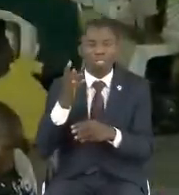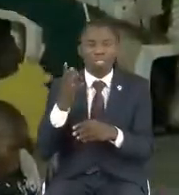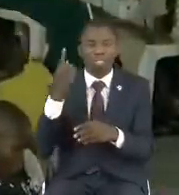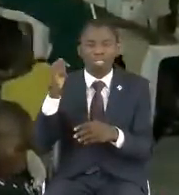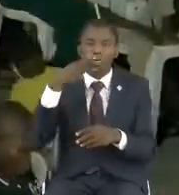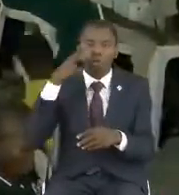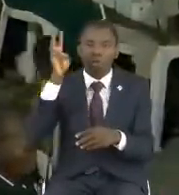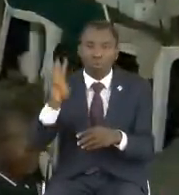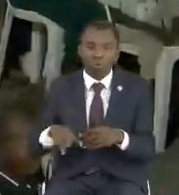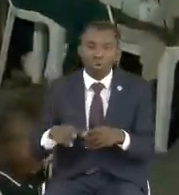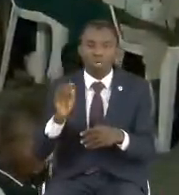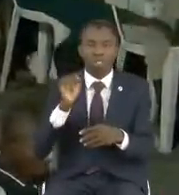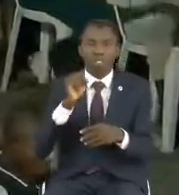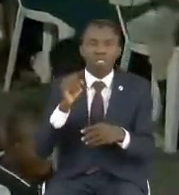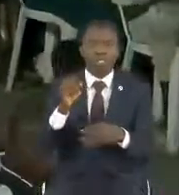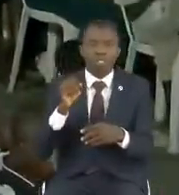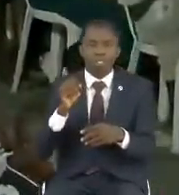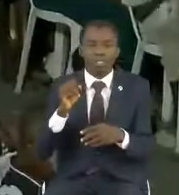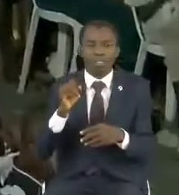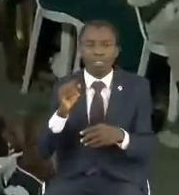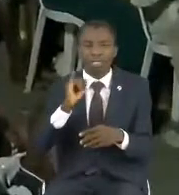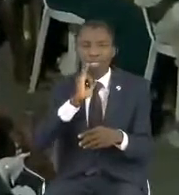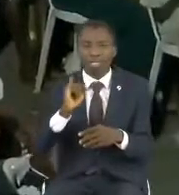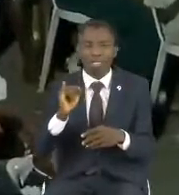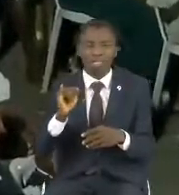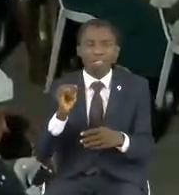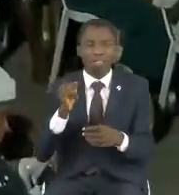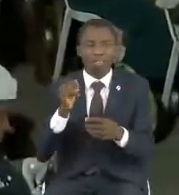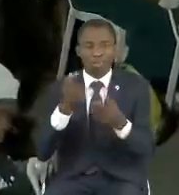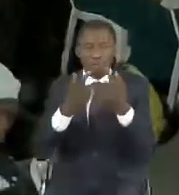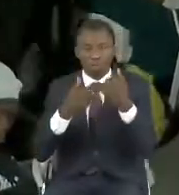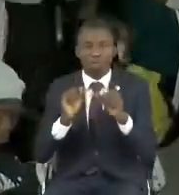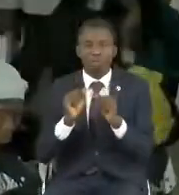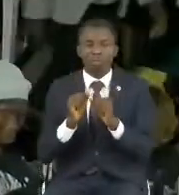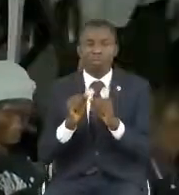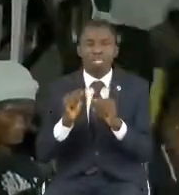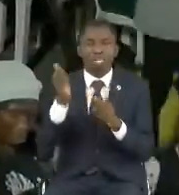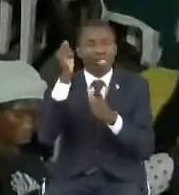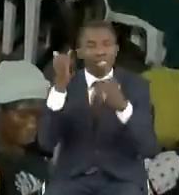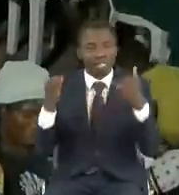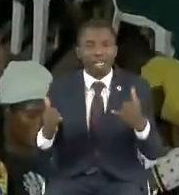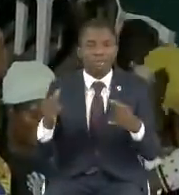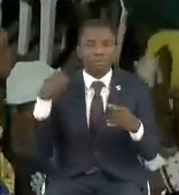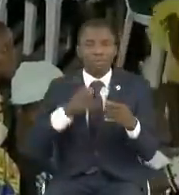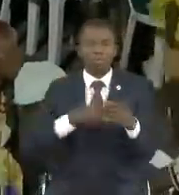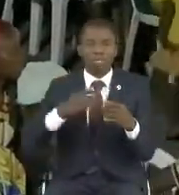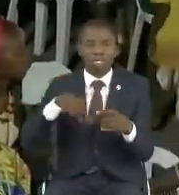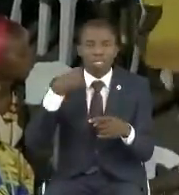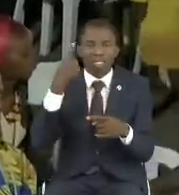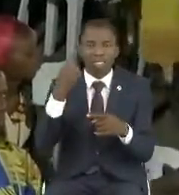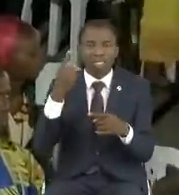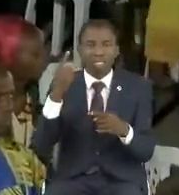And everywhere now, we used to say illiterates, those who don't know